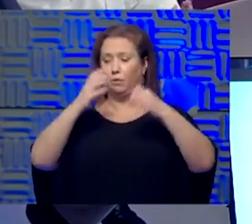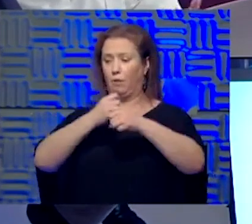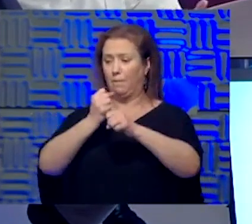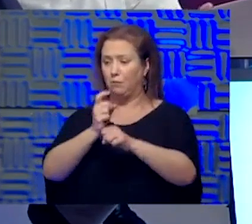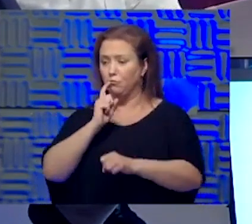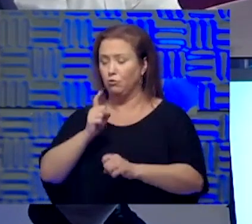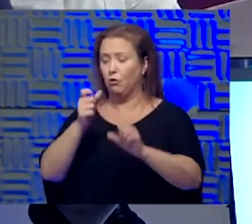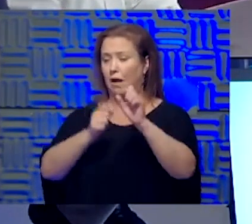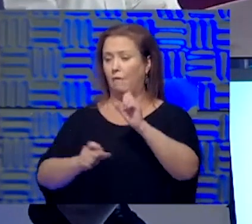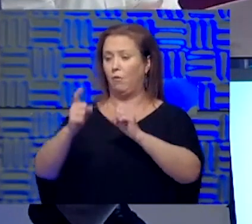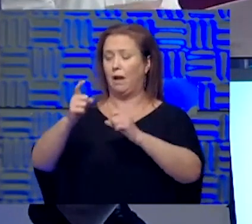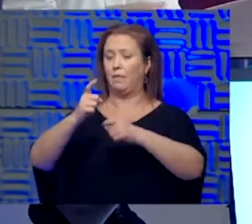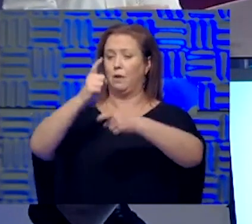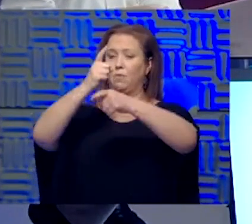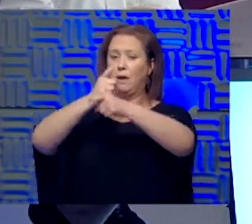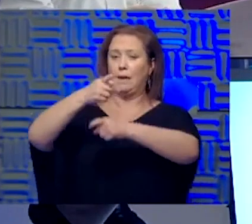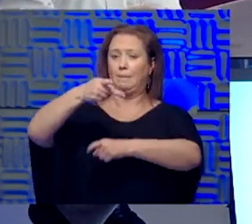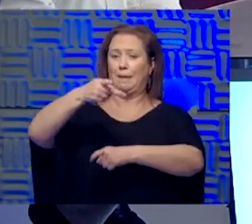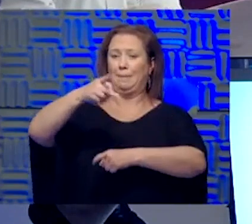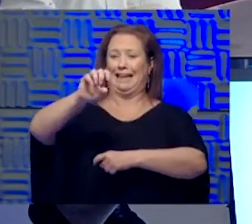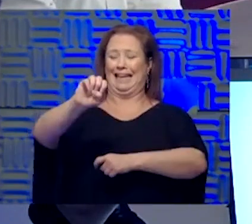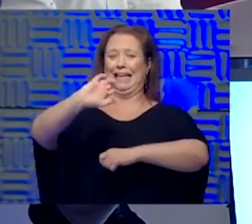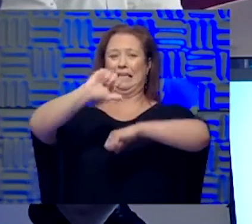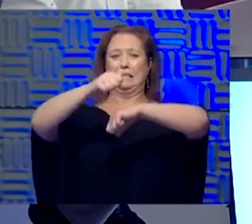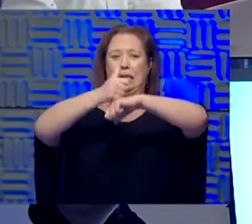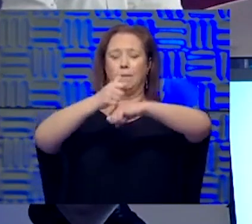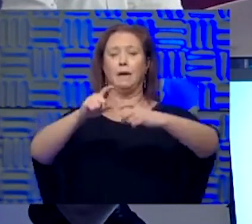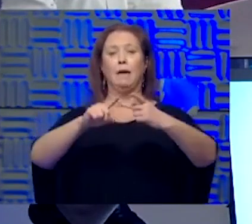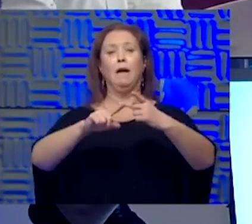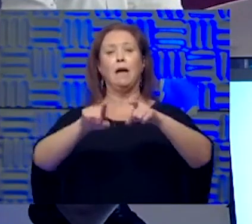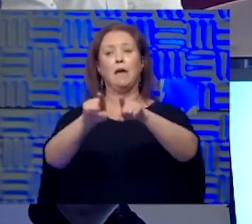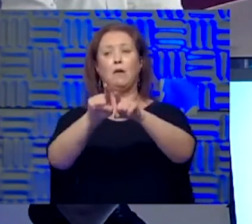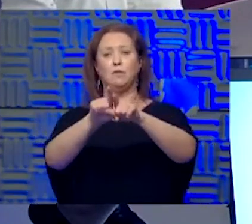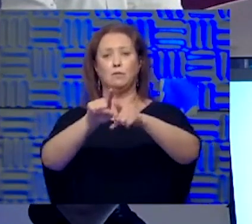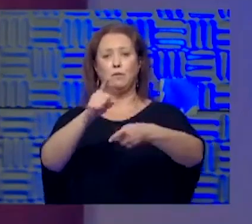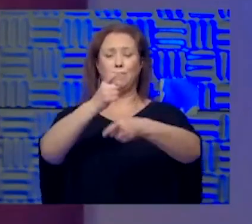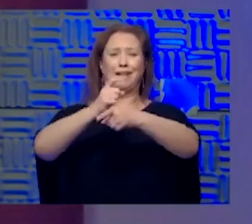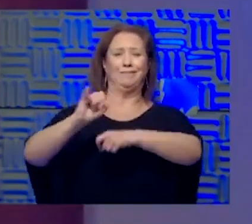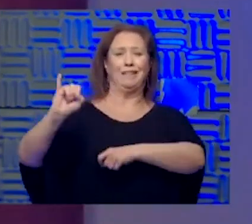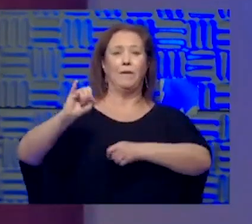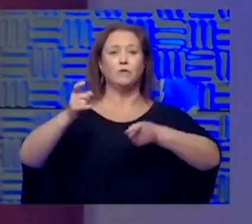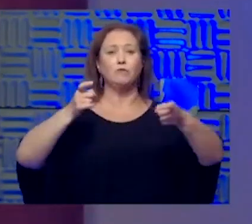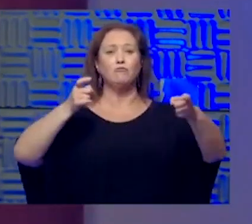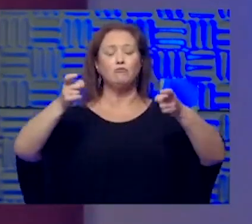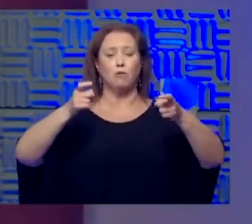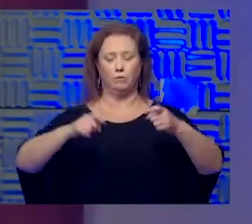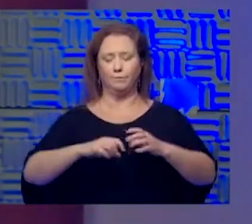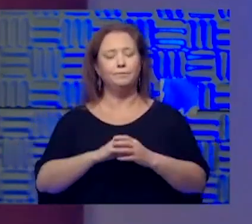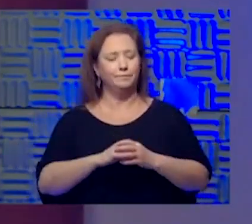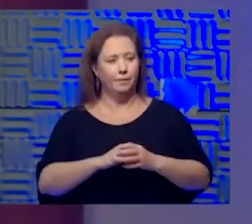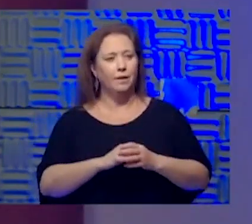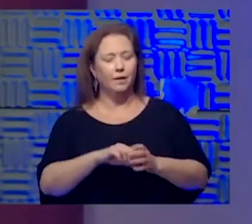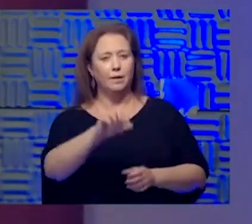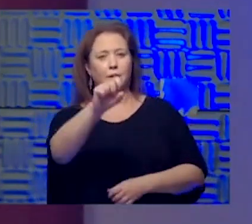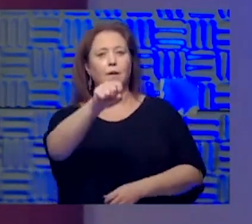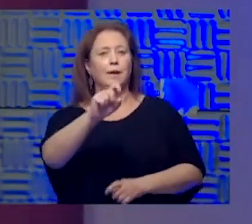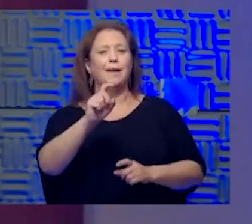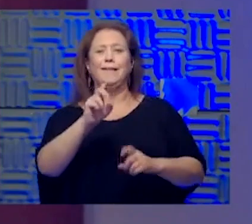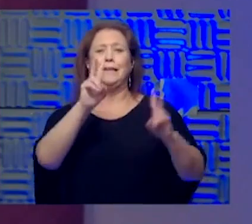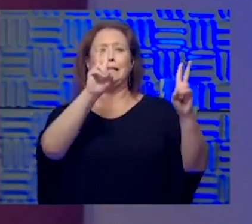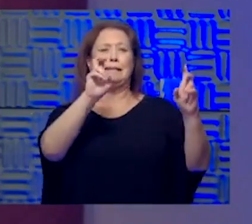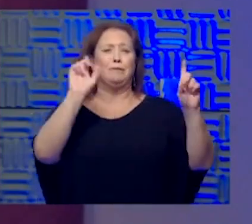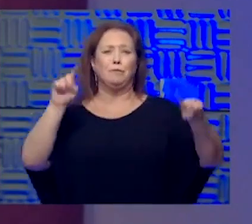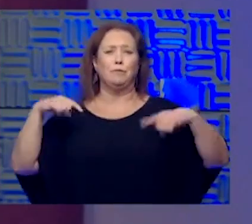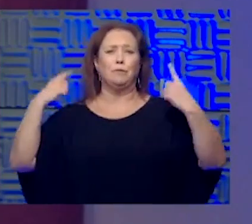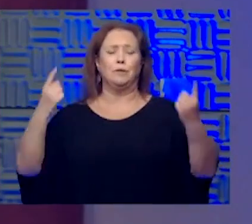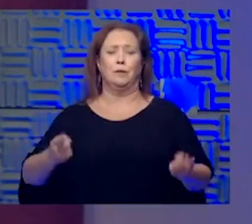that everybody had the right PPE in place and the right infection control standards in place. Yeah, and these have been issues for a long time. I'm